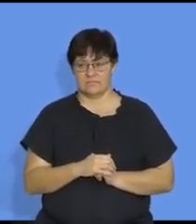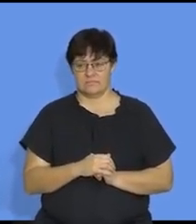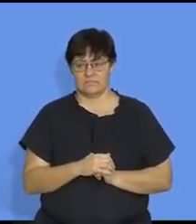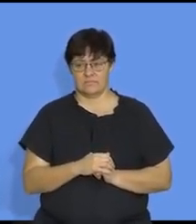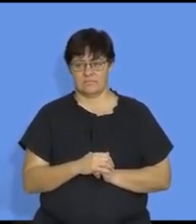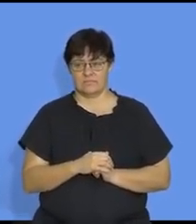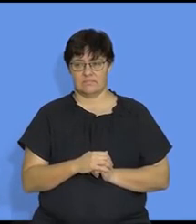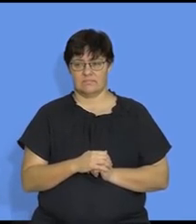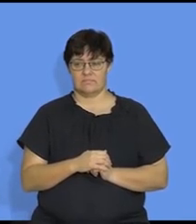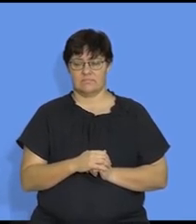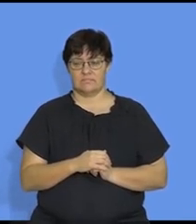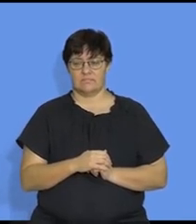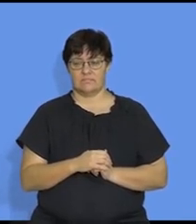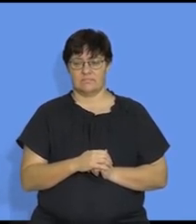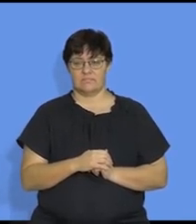175.